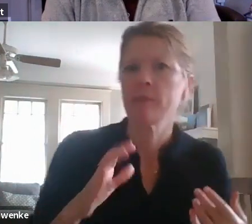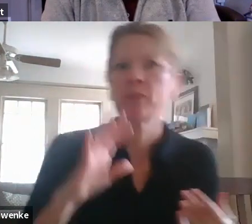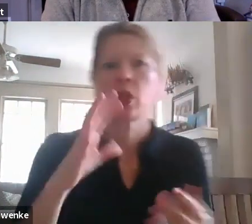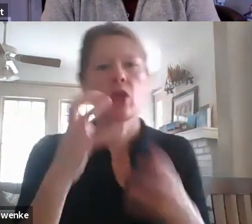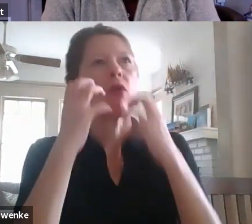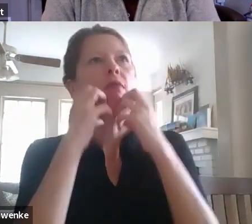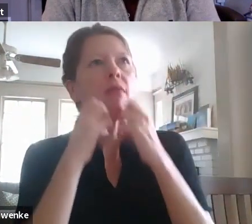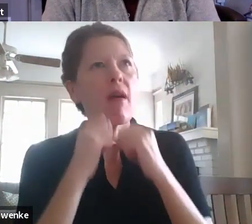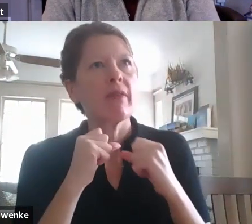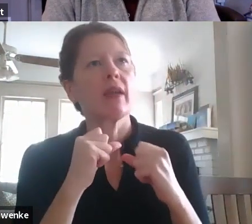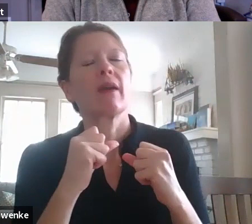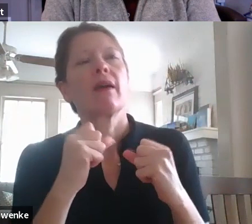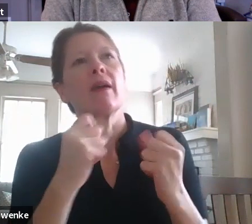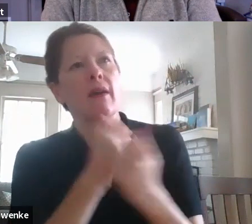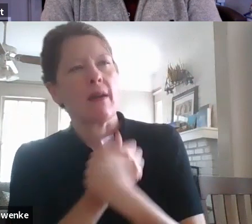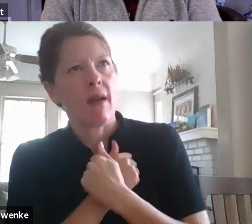of your mouth.